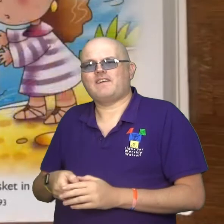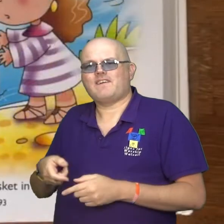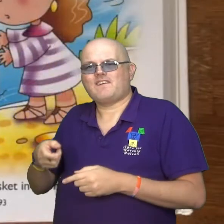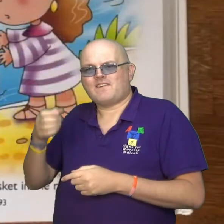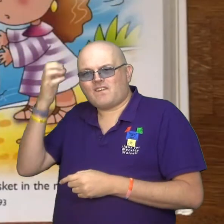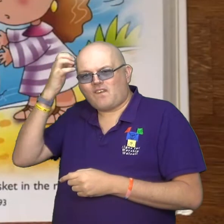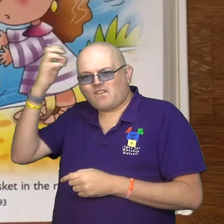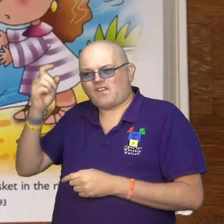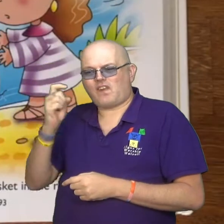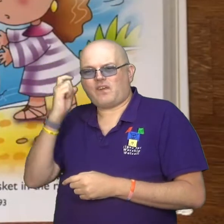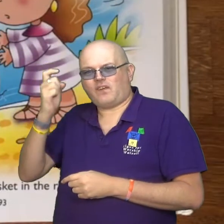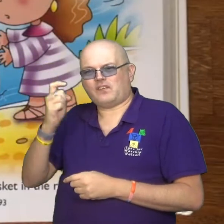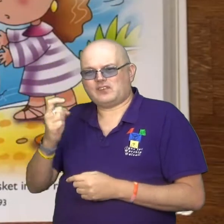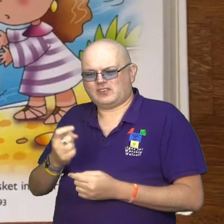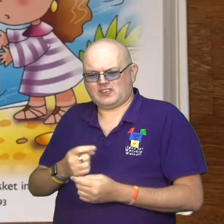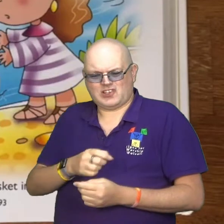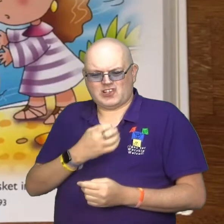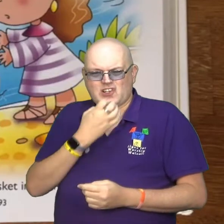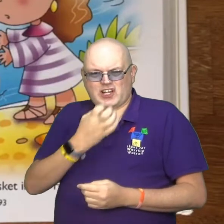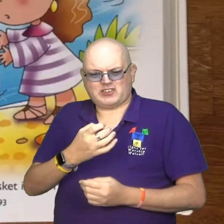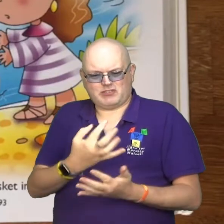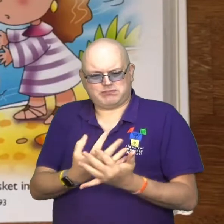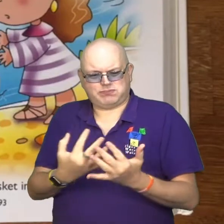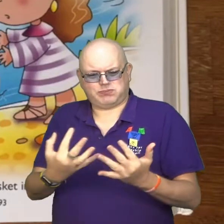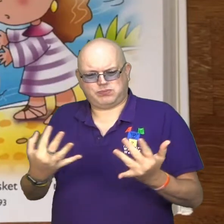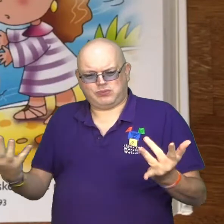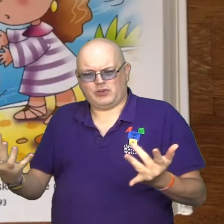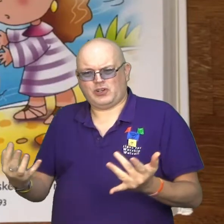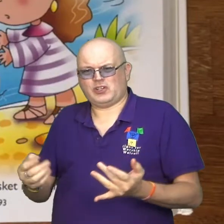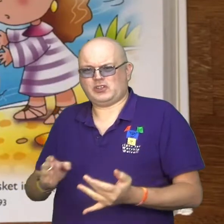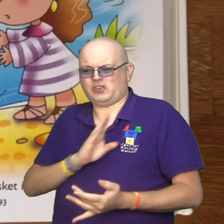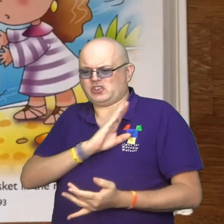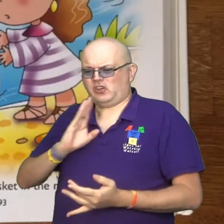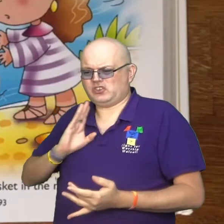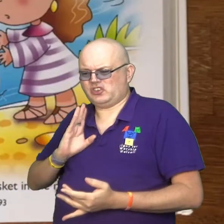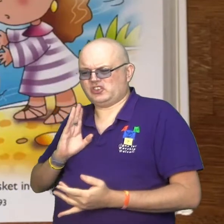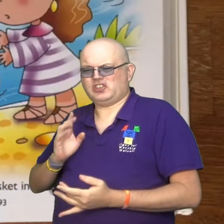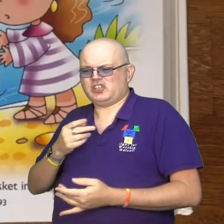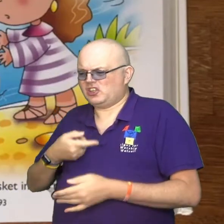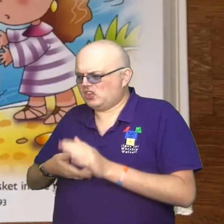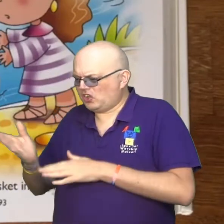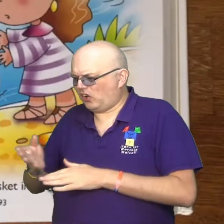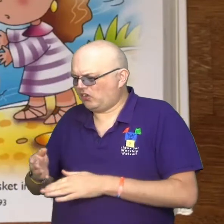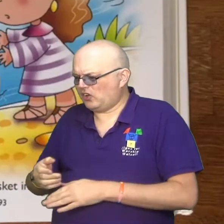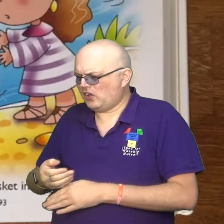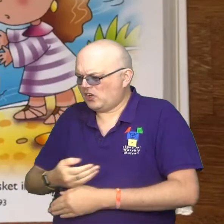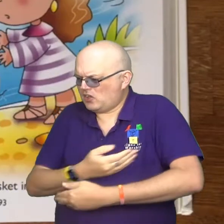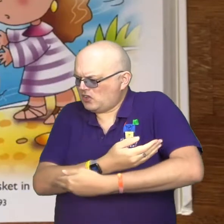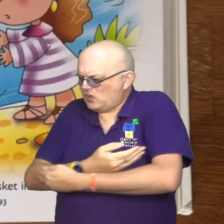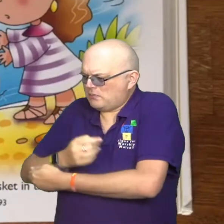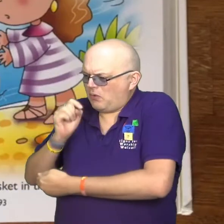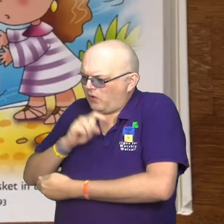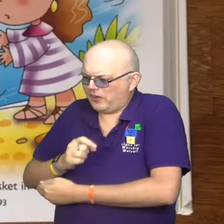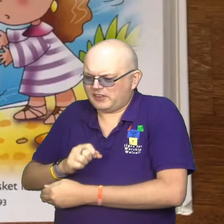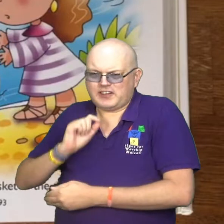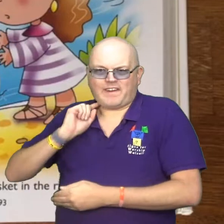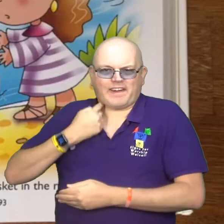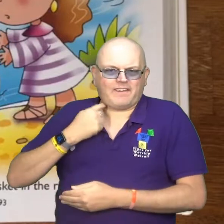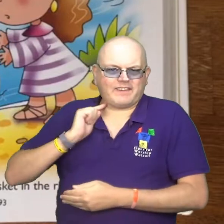Pharaoh thought there were too many Israelites, so he ordered his soldiers, "Go and kill all their baby